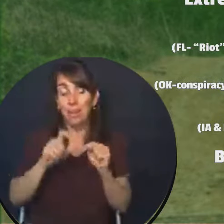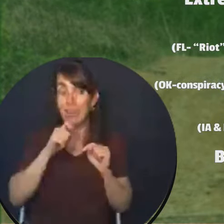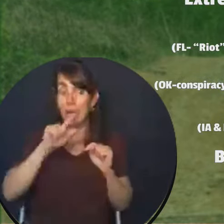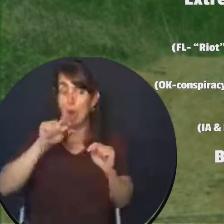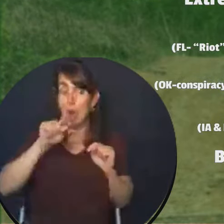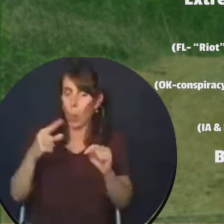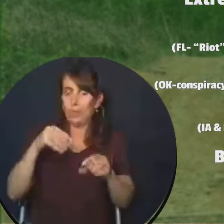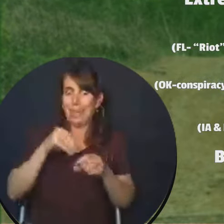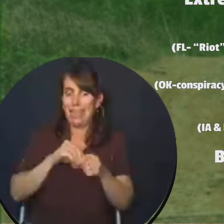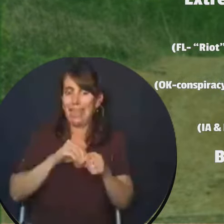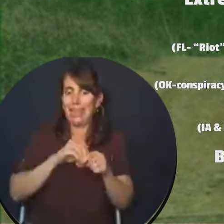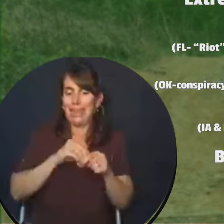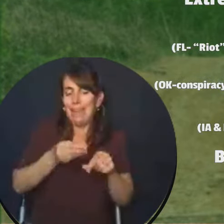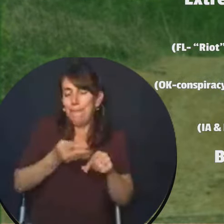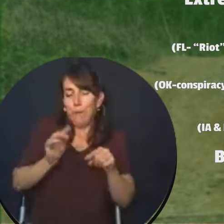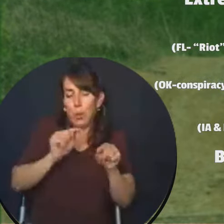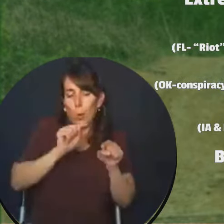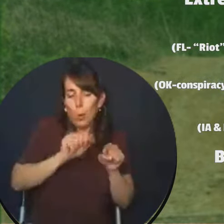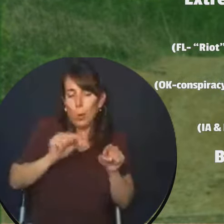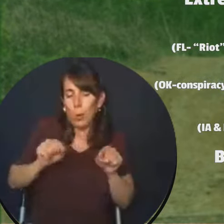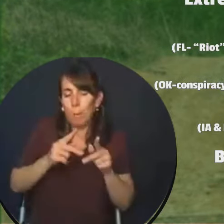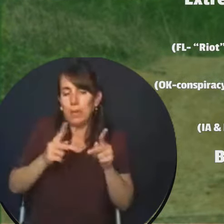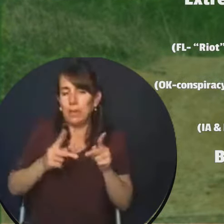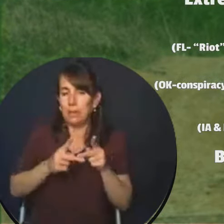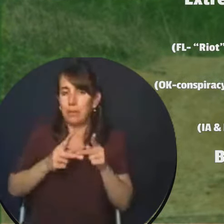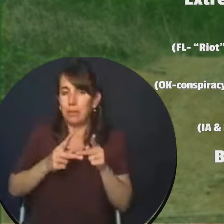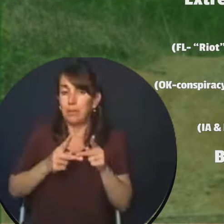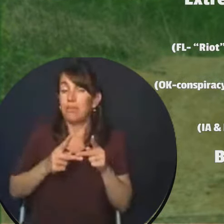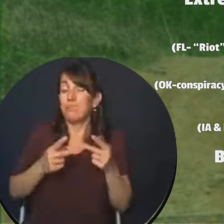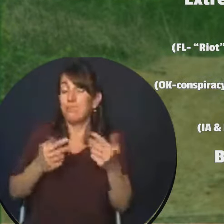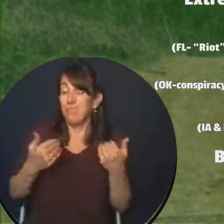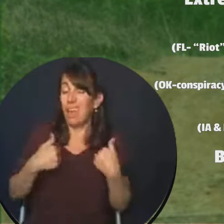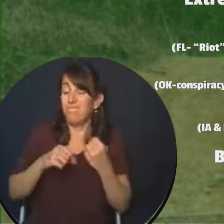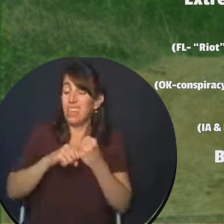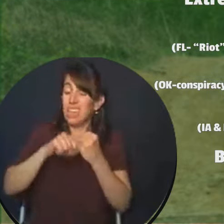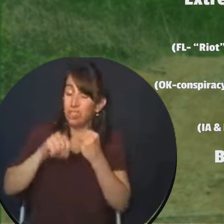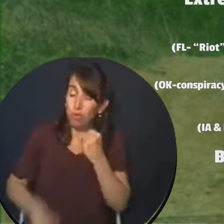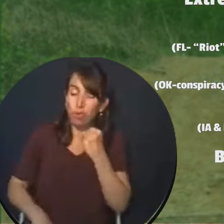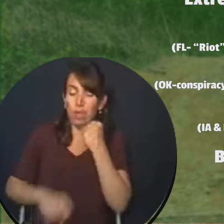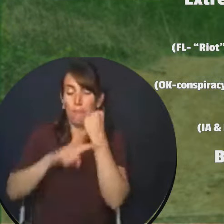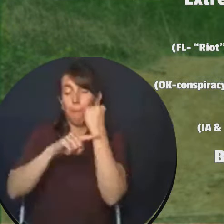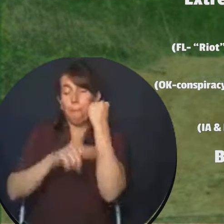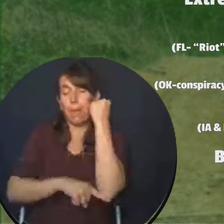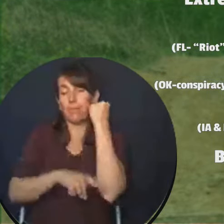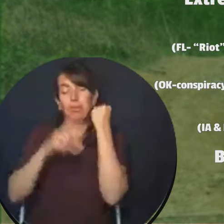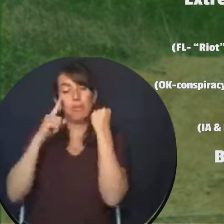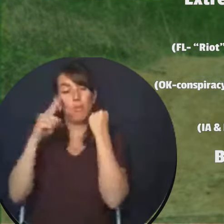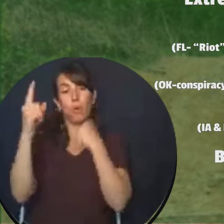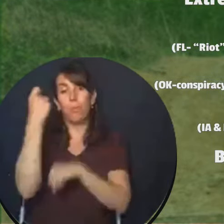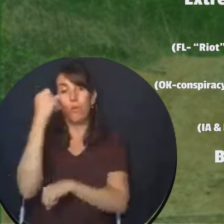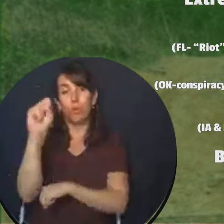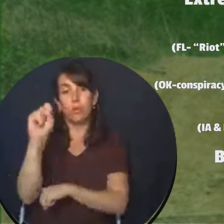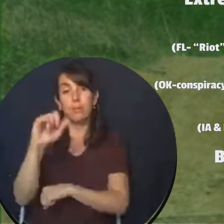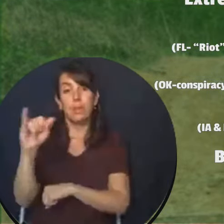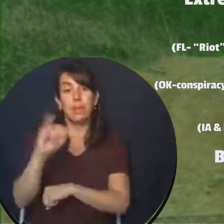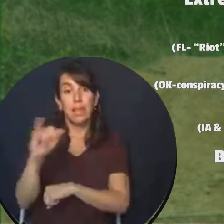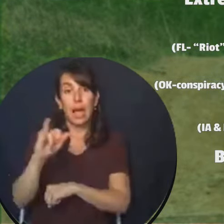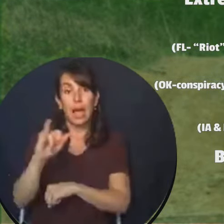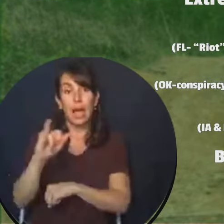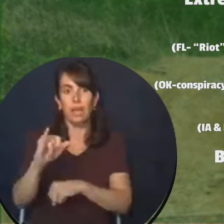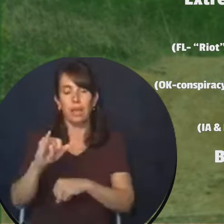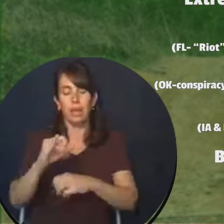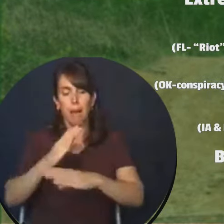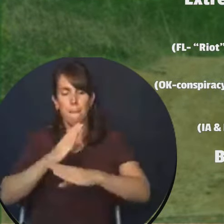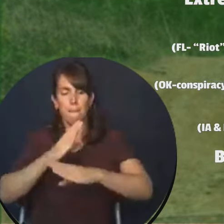places, where there have been extreme penalties for protest-related actions. So for something like the obstruction of a